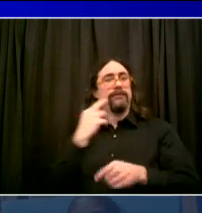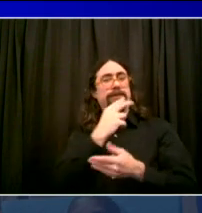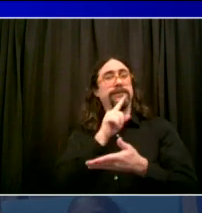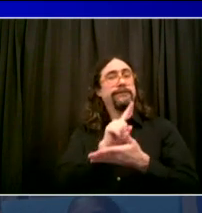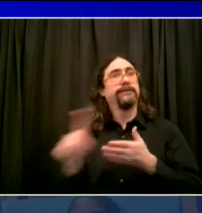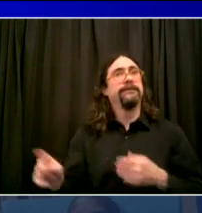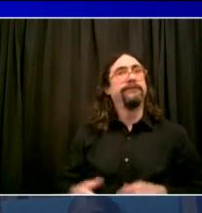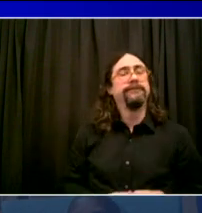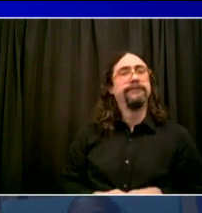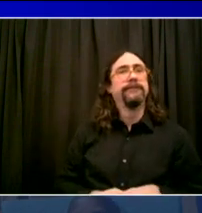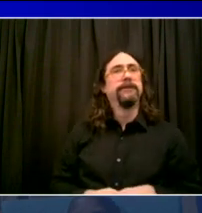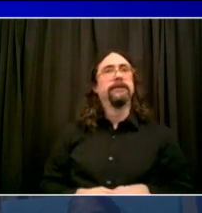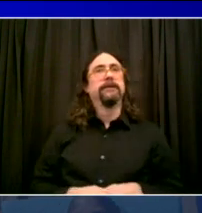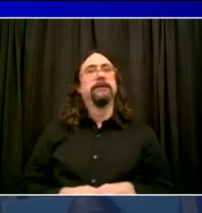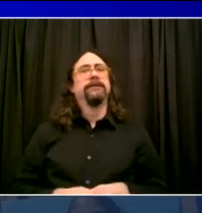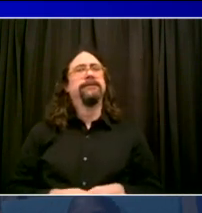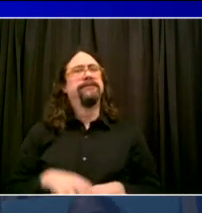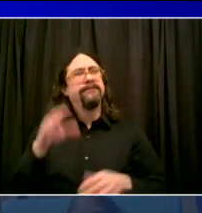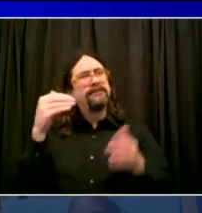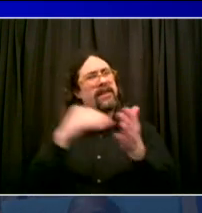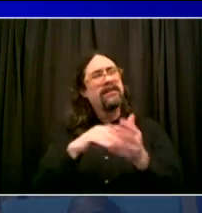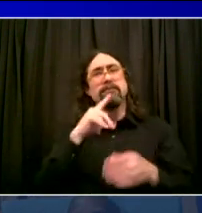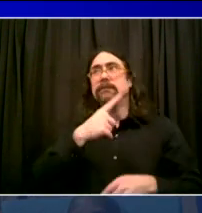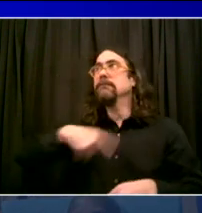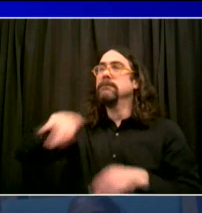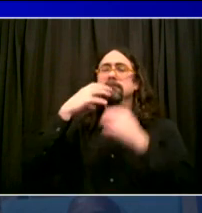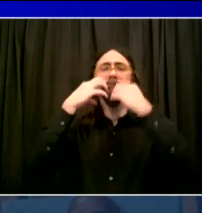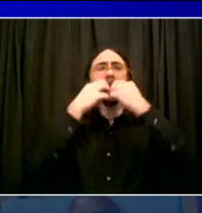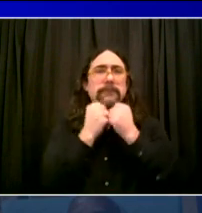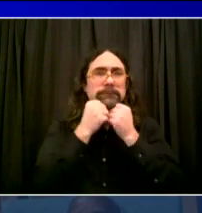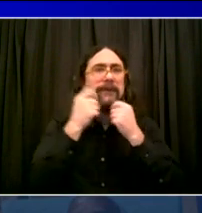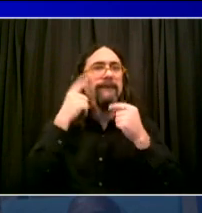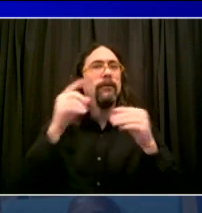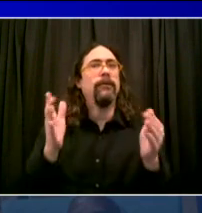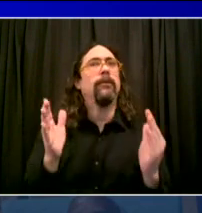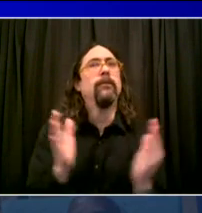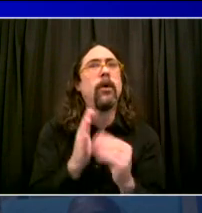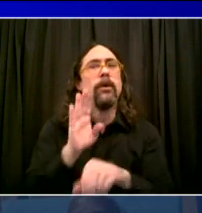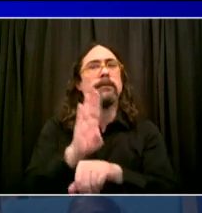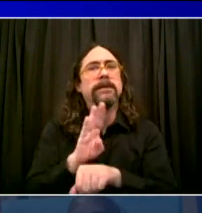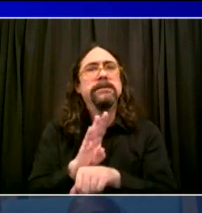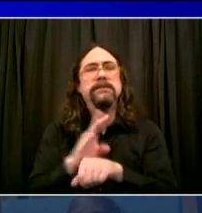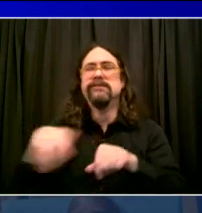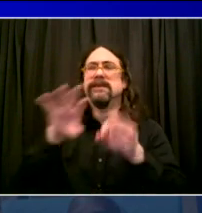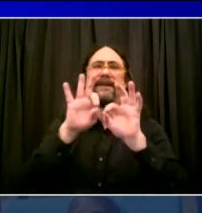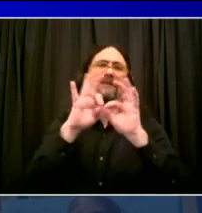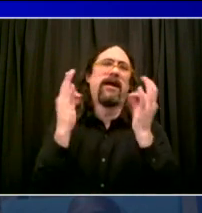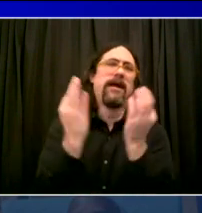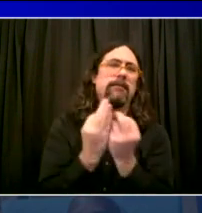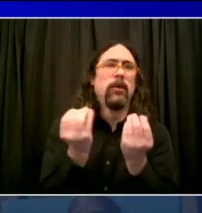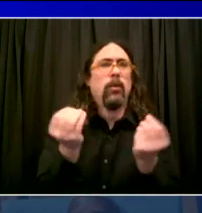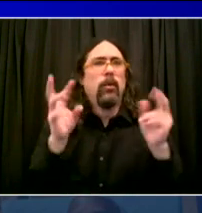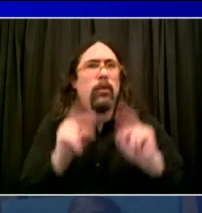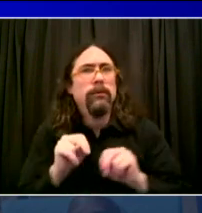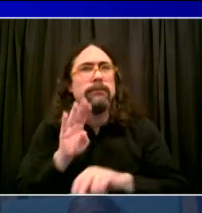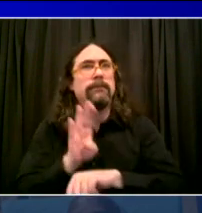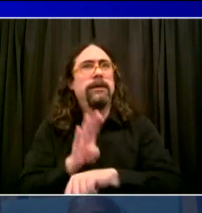weeks, is part of creating a recovery for all of us. And we're going to be having constant updates on the recovery effort at